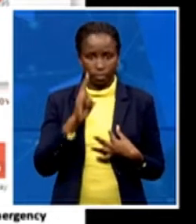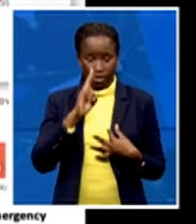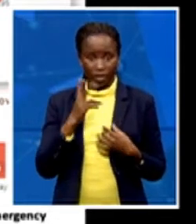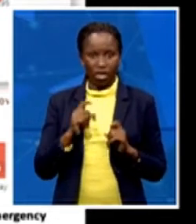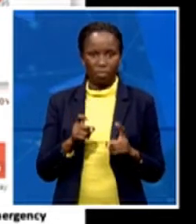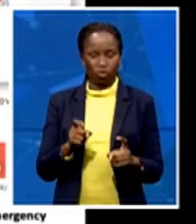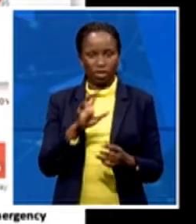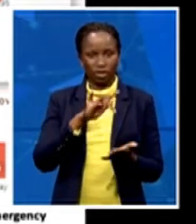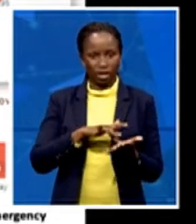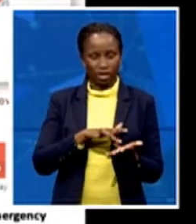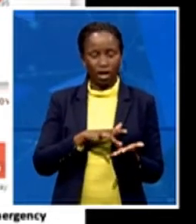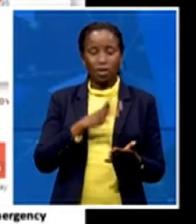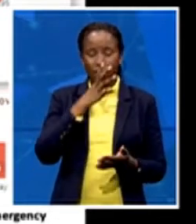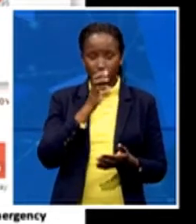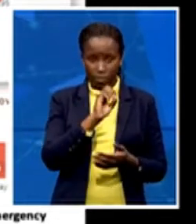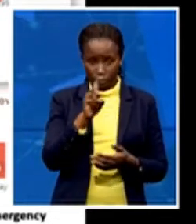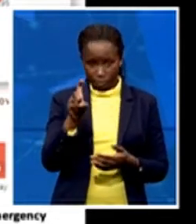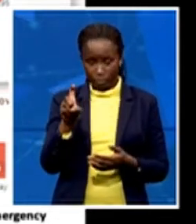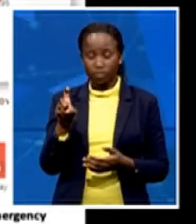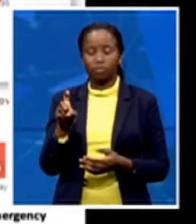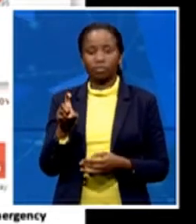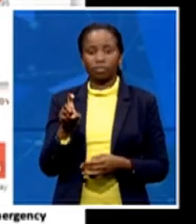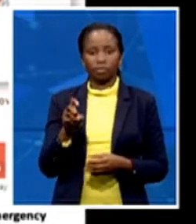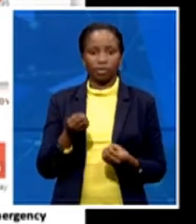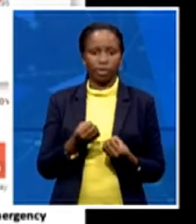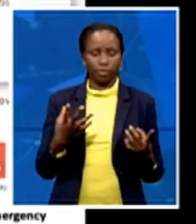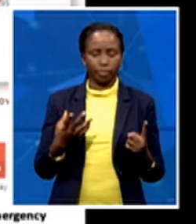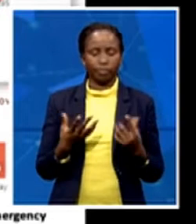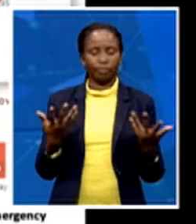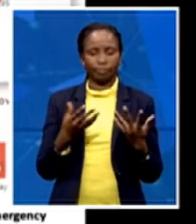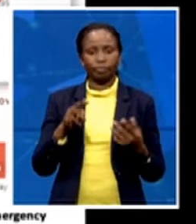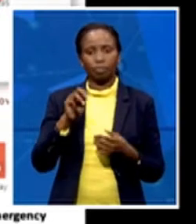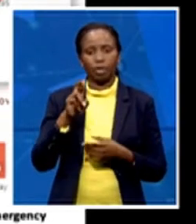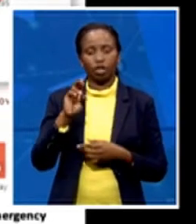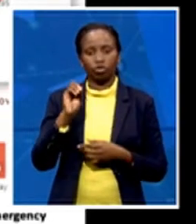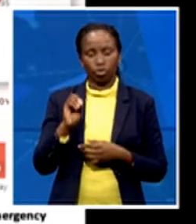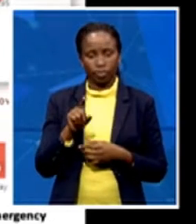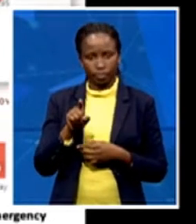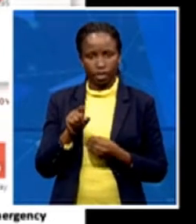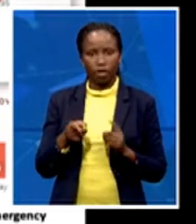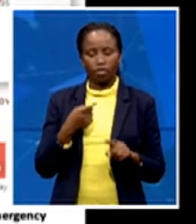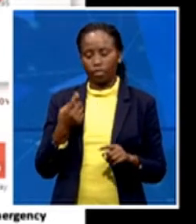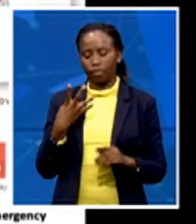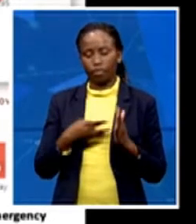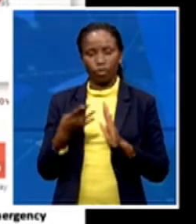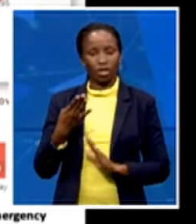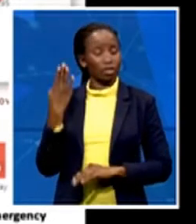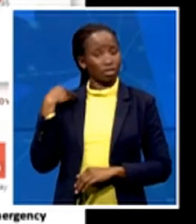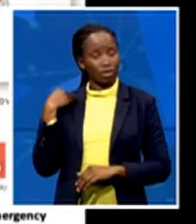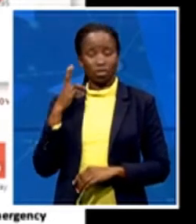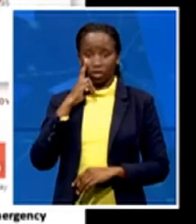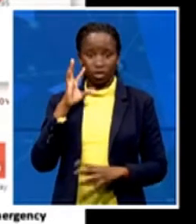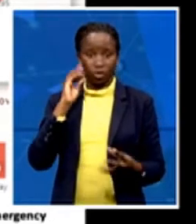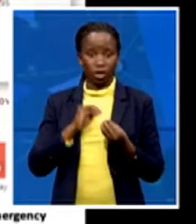metro, most of them in the metro. Over the last 4 weeks, we've seen a total of more than 9,000 trauma cases at these emergency